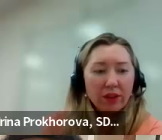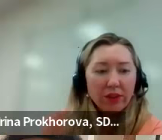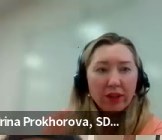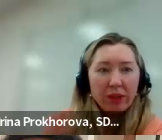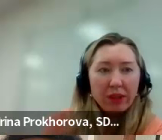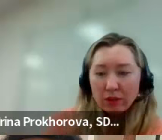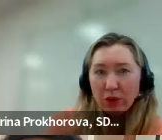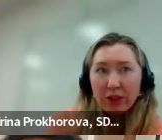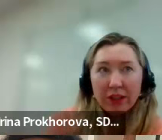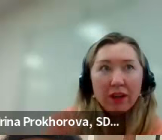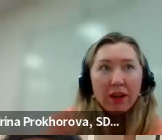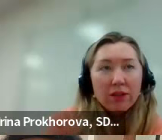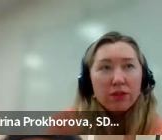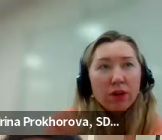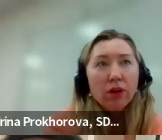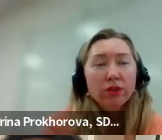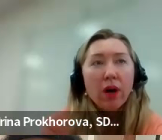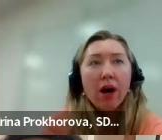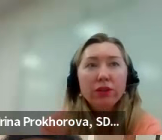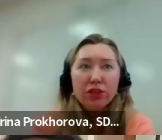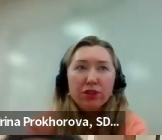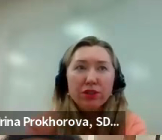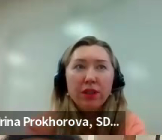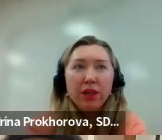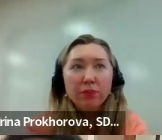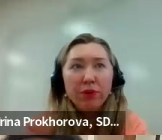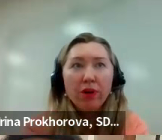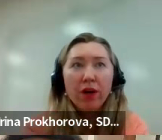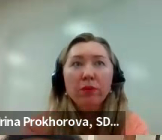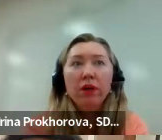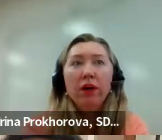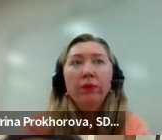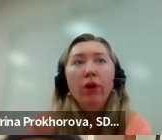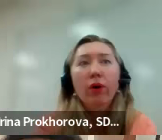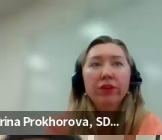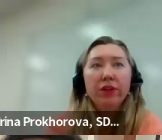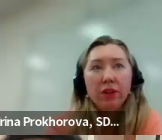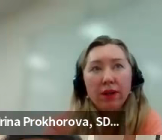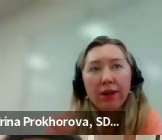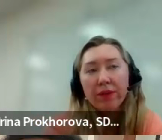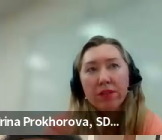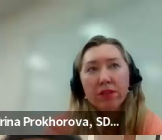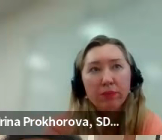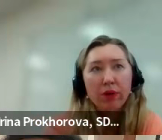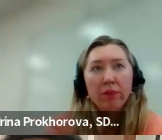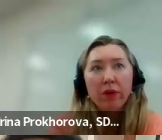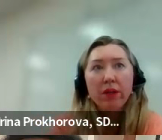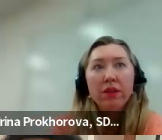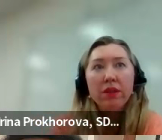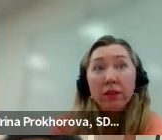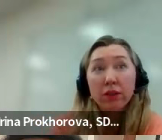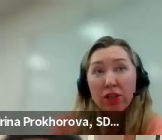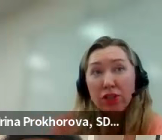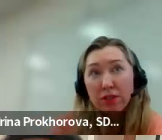thank you. Can you hear me? Good morning. Yes. So our digital skill program, we offer this program